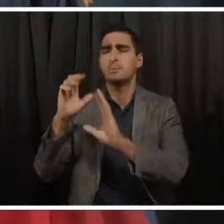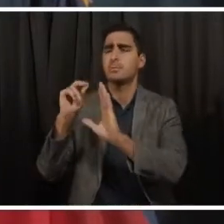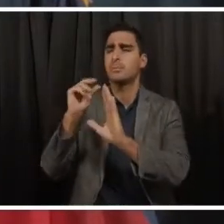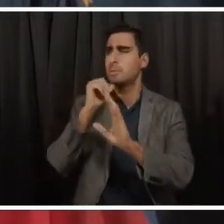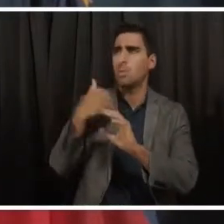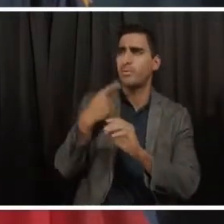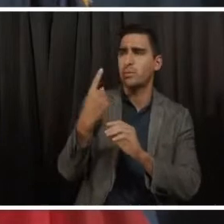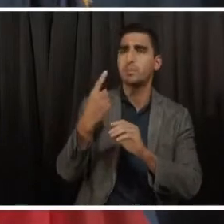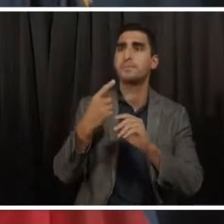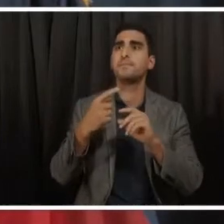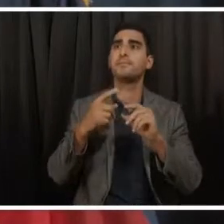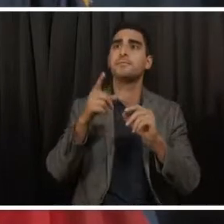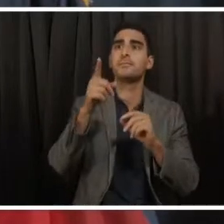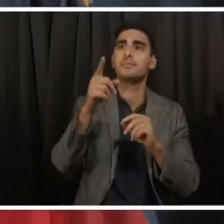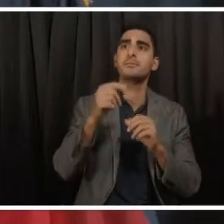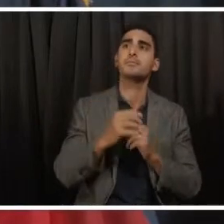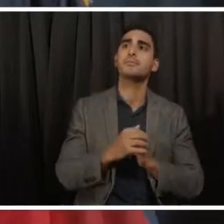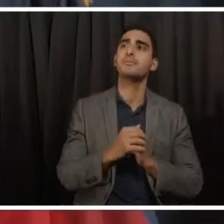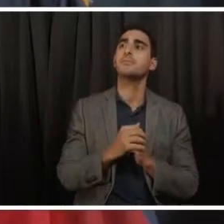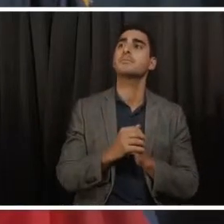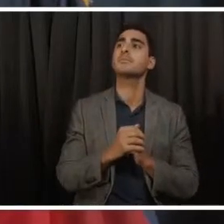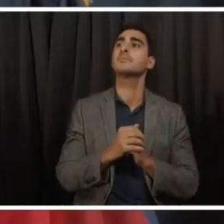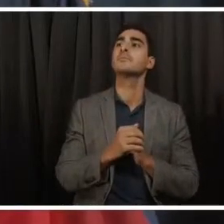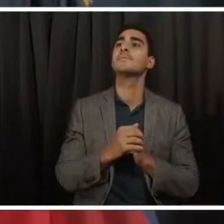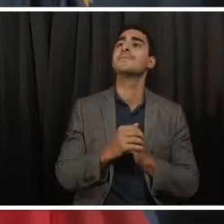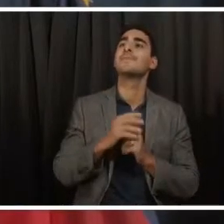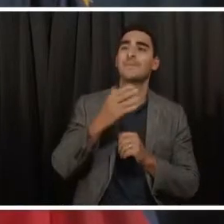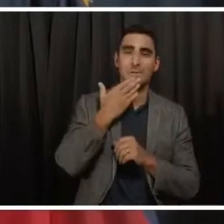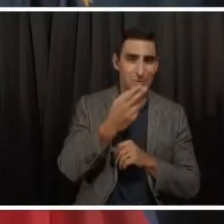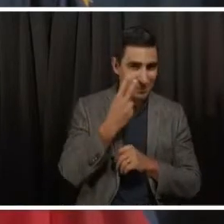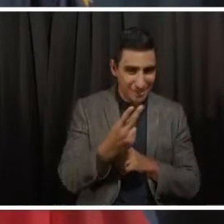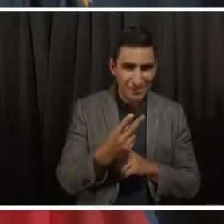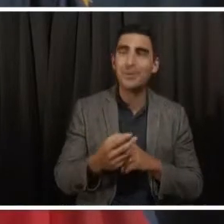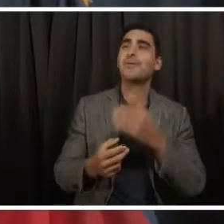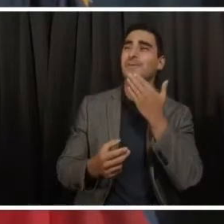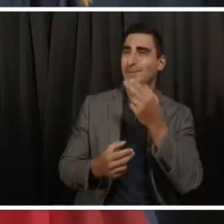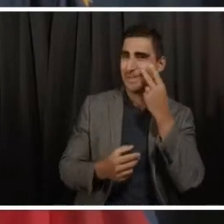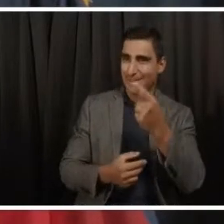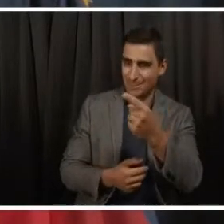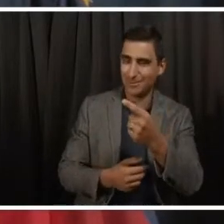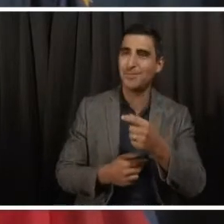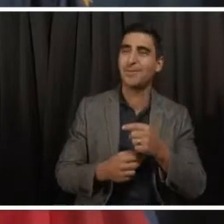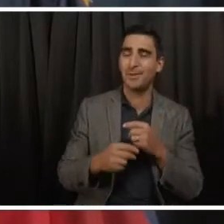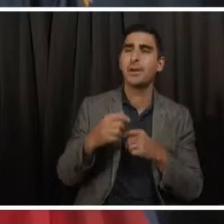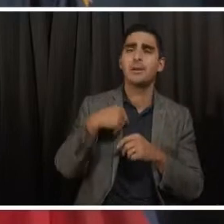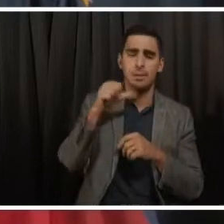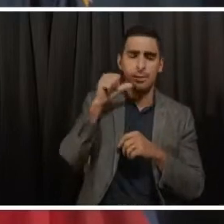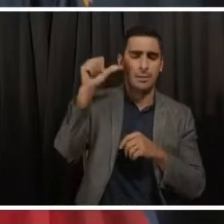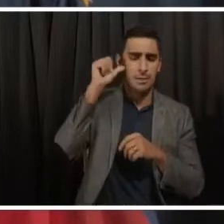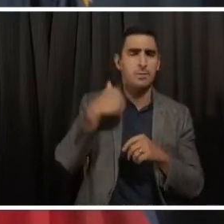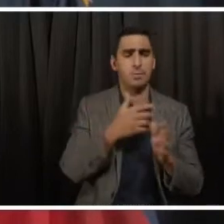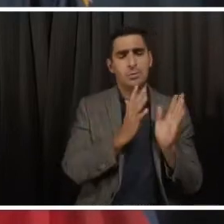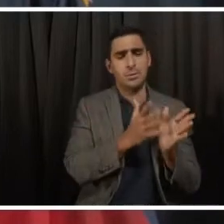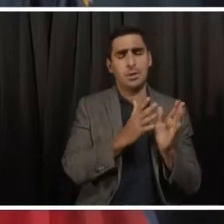come back to you. Governor, Good to see you. Pull these out. Good to see you. Yesterday we talked to a CEO of a